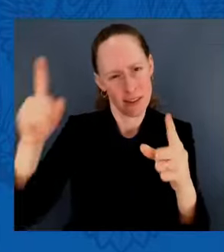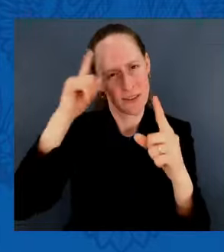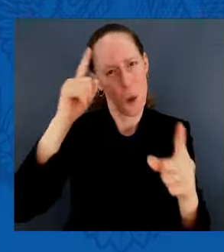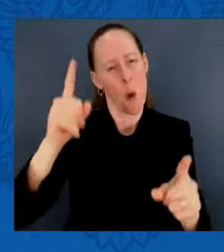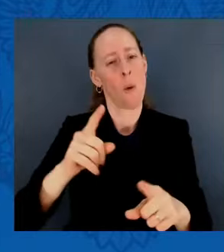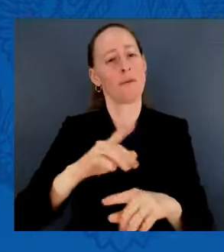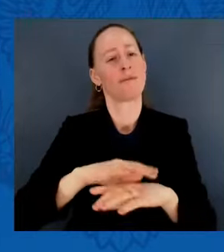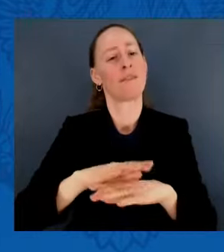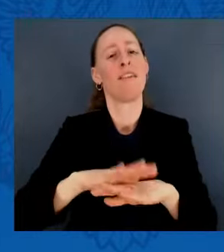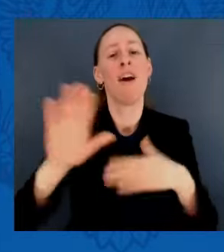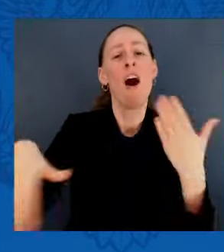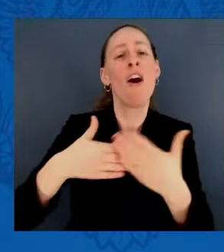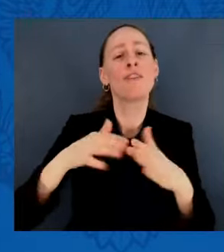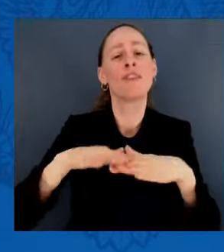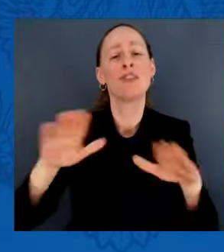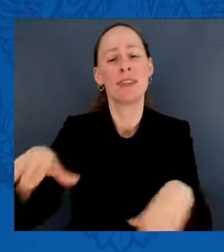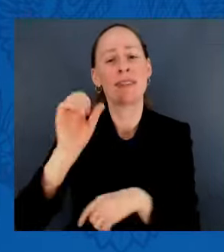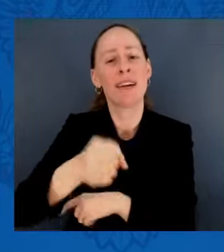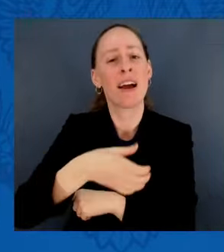Providing